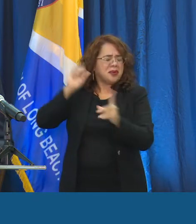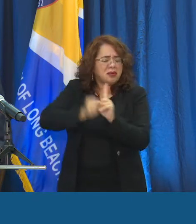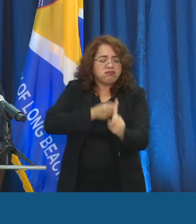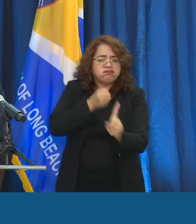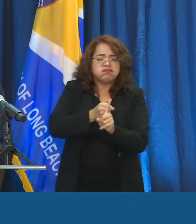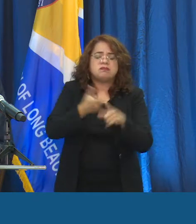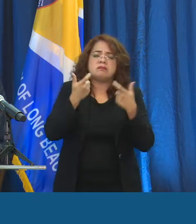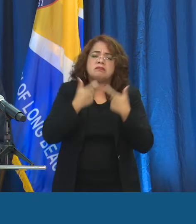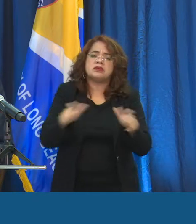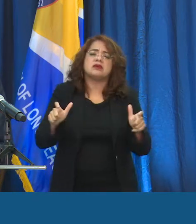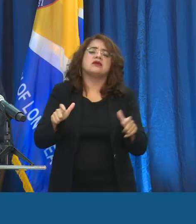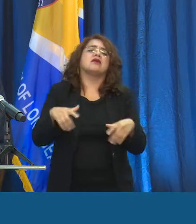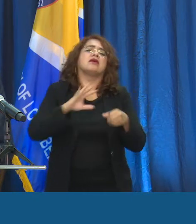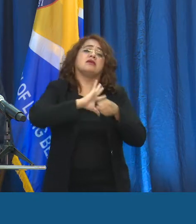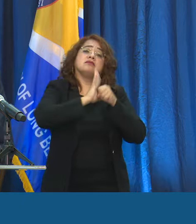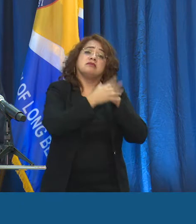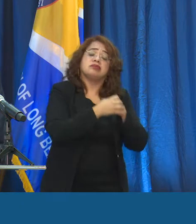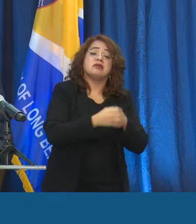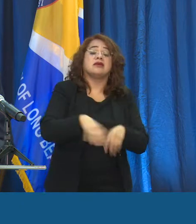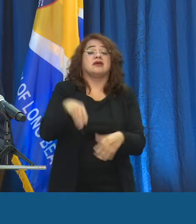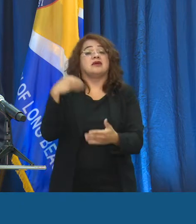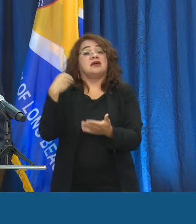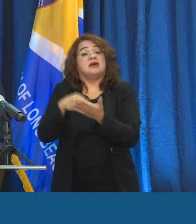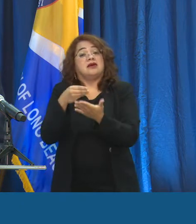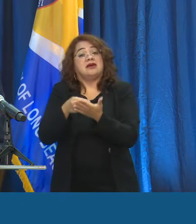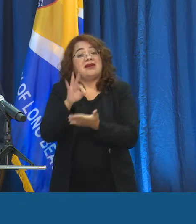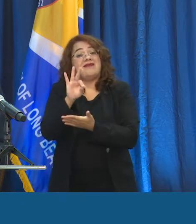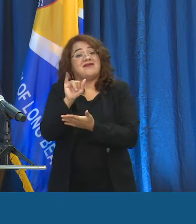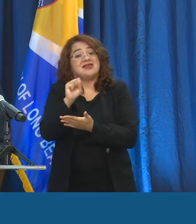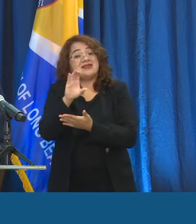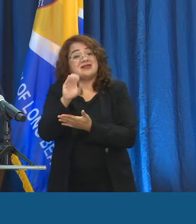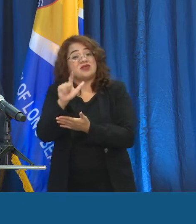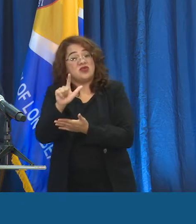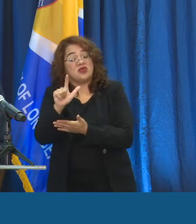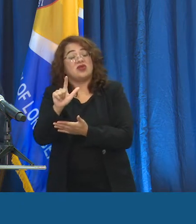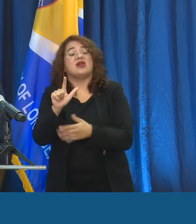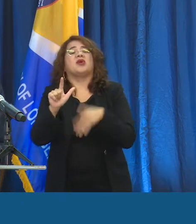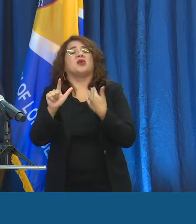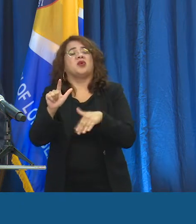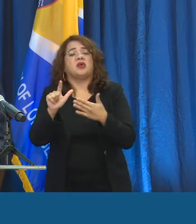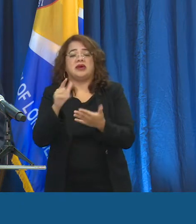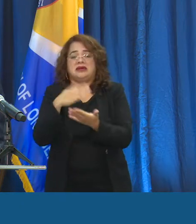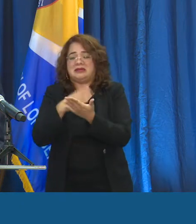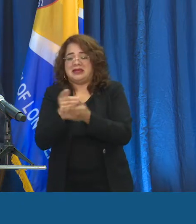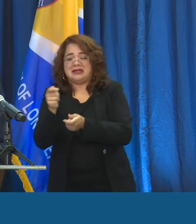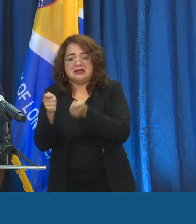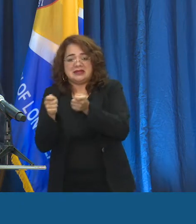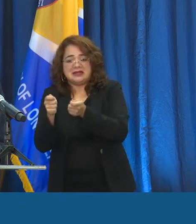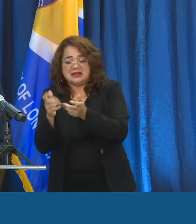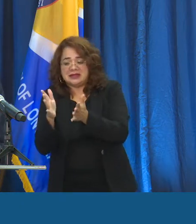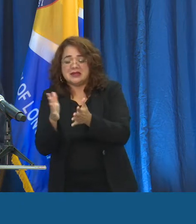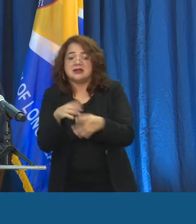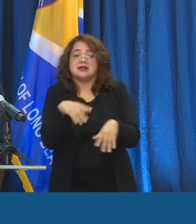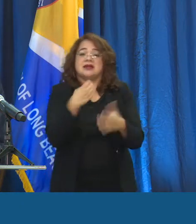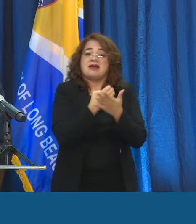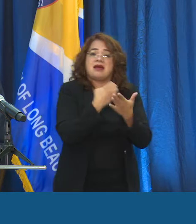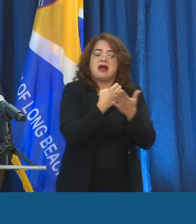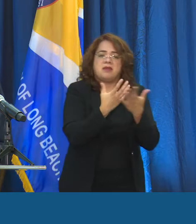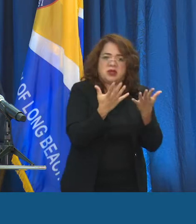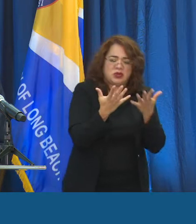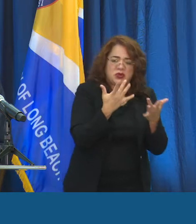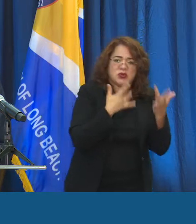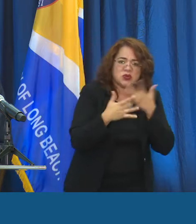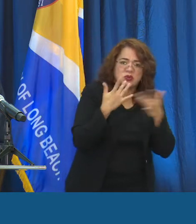major fiscal and economic challenges which have been exacerbated by that pandemic. We have movements to end systemic racism, and